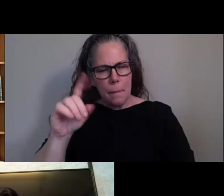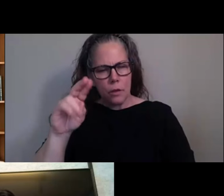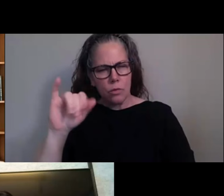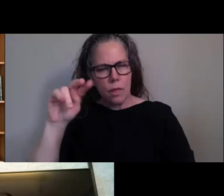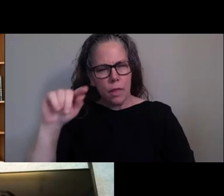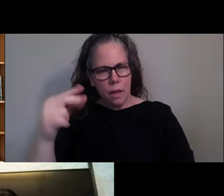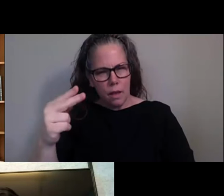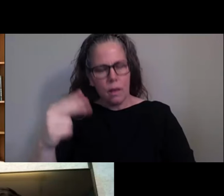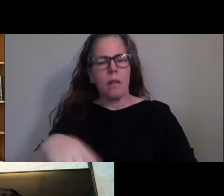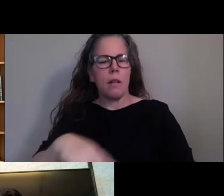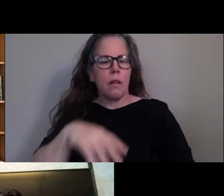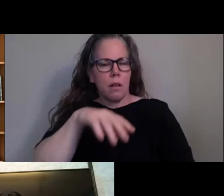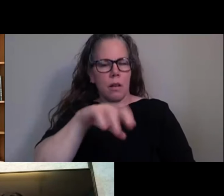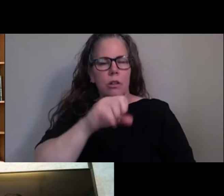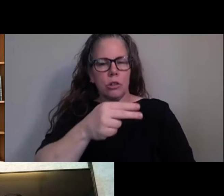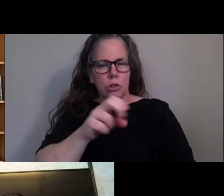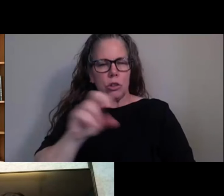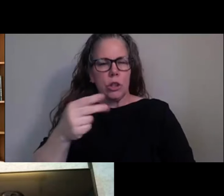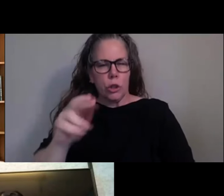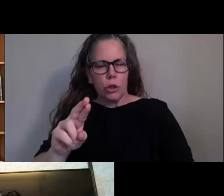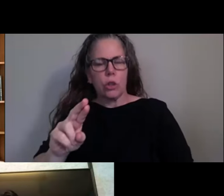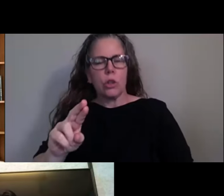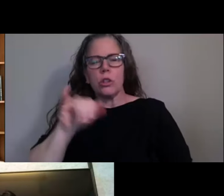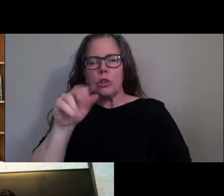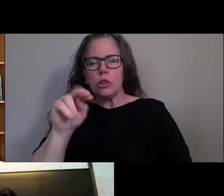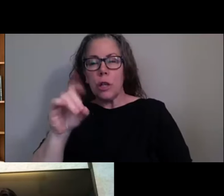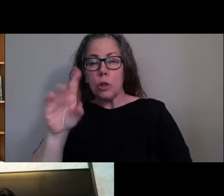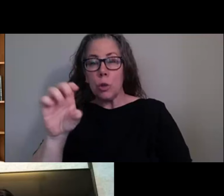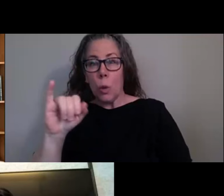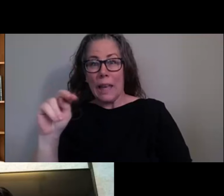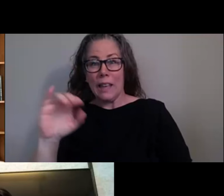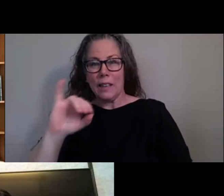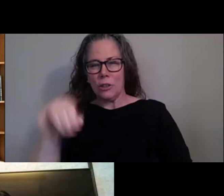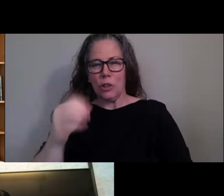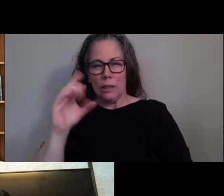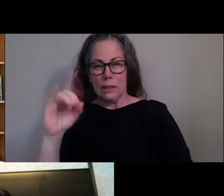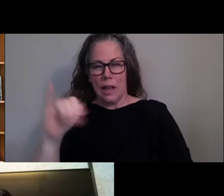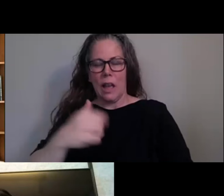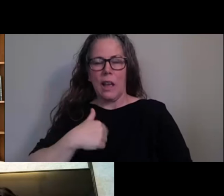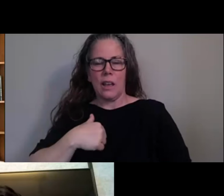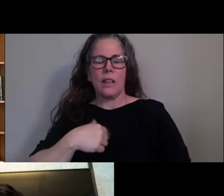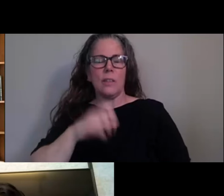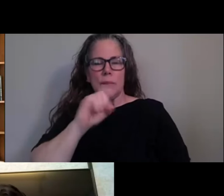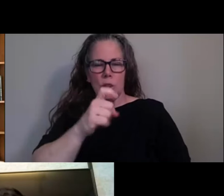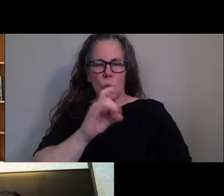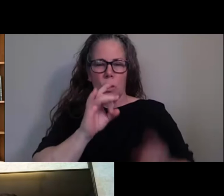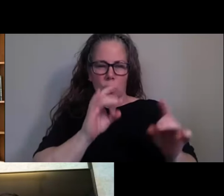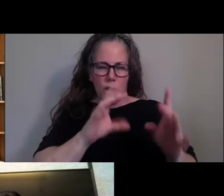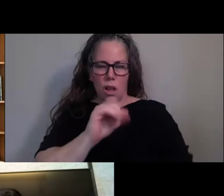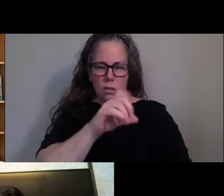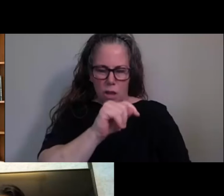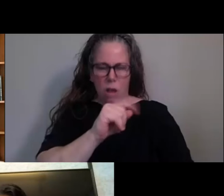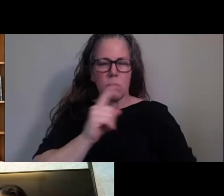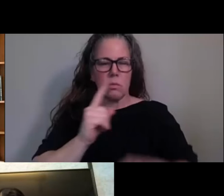manager at Jane Doe Inc. It's the Massachusetts State Coalition Against Sexual Assault and Domestic Violence. So just a little bit about